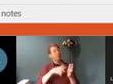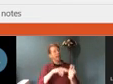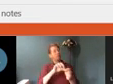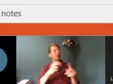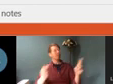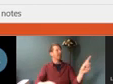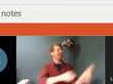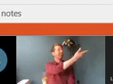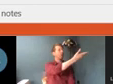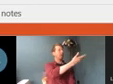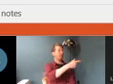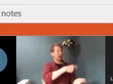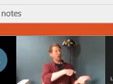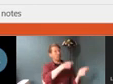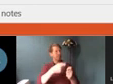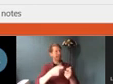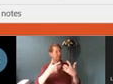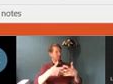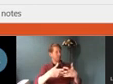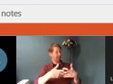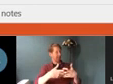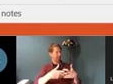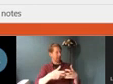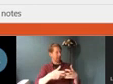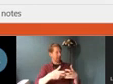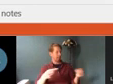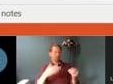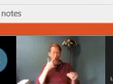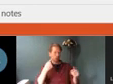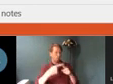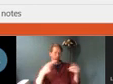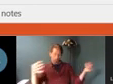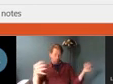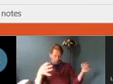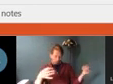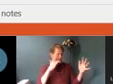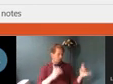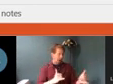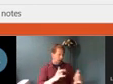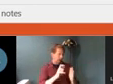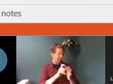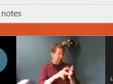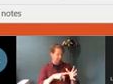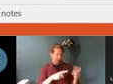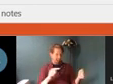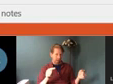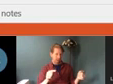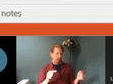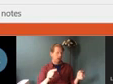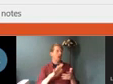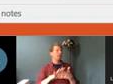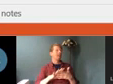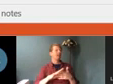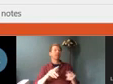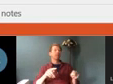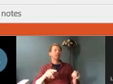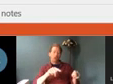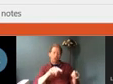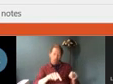is comparable and able to find and identify distant relatives